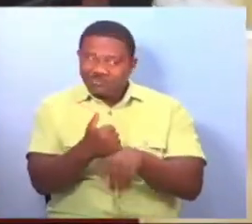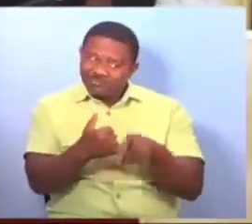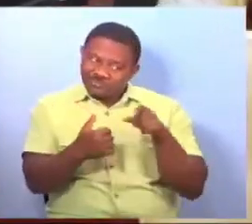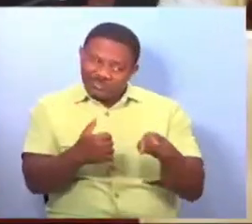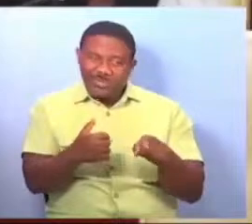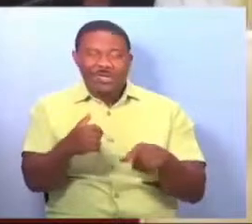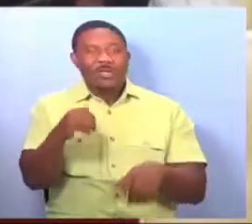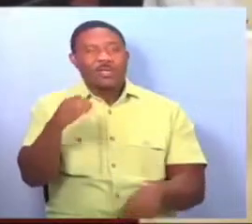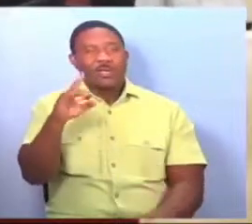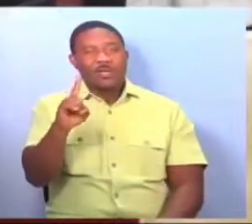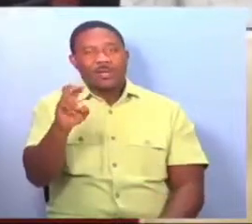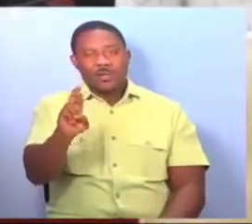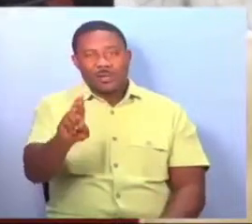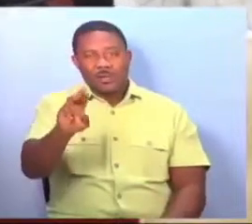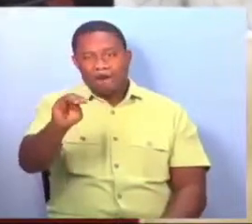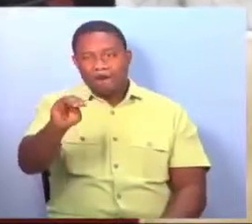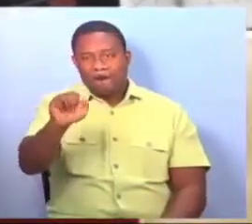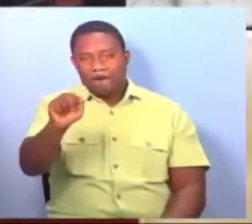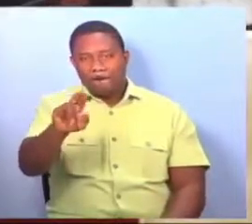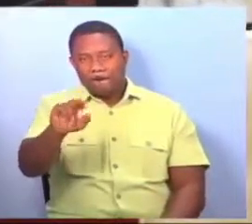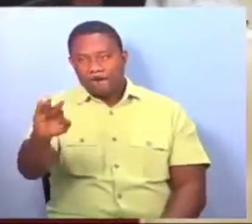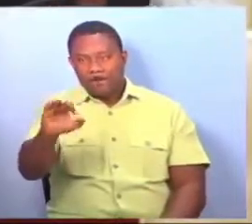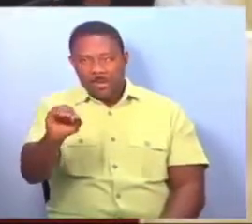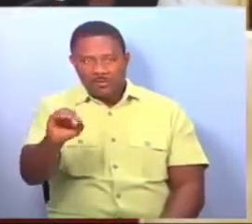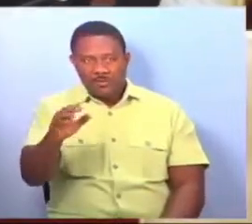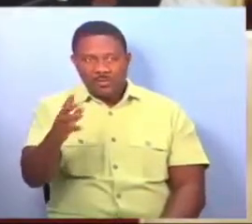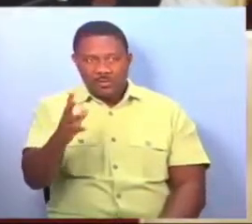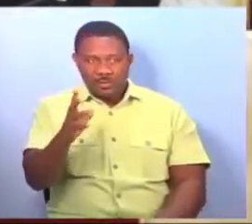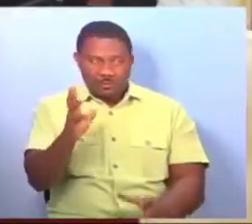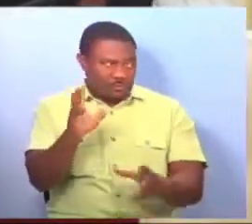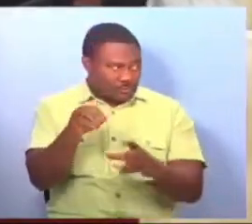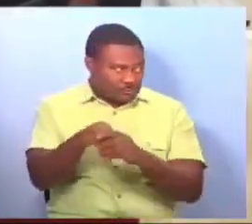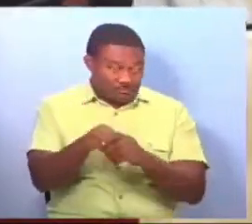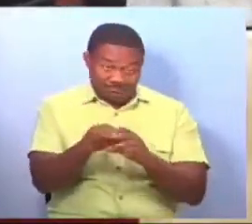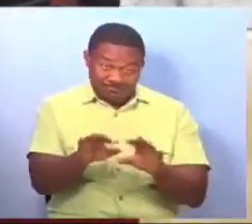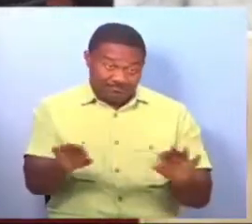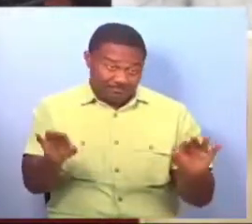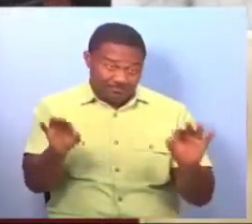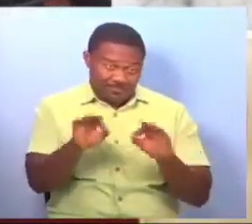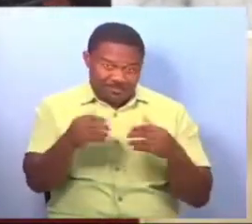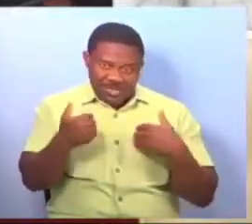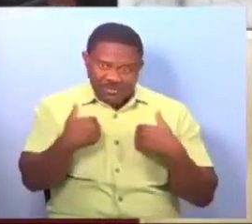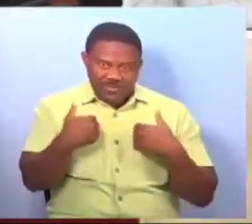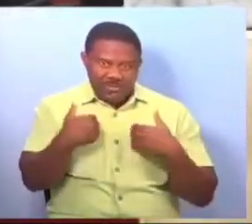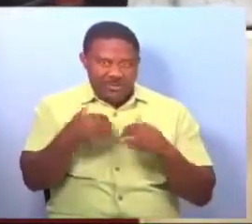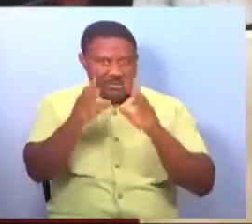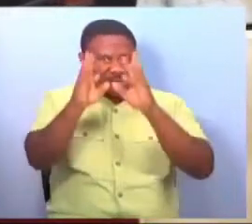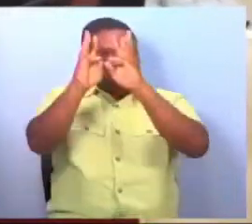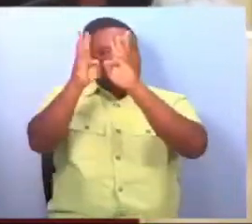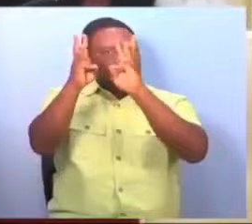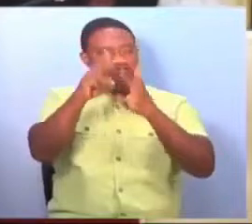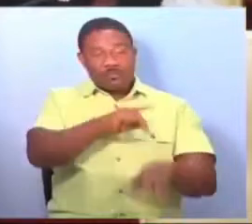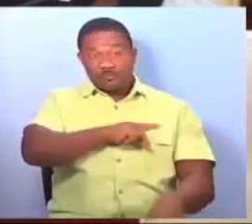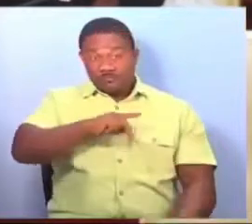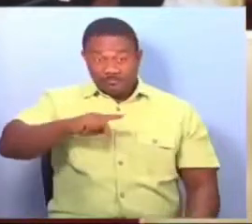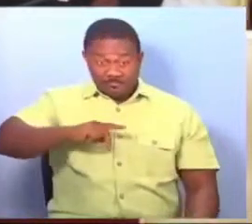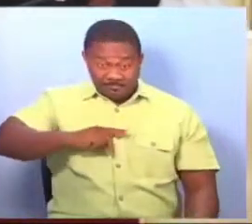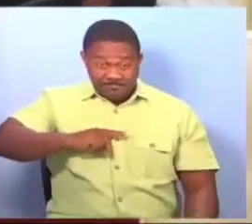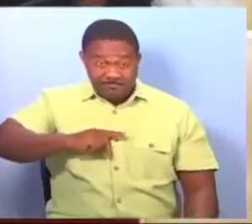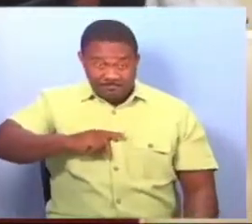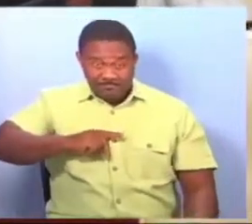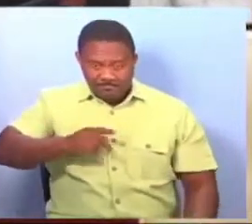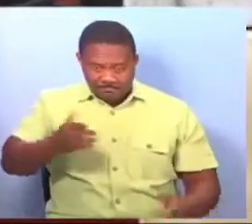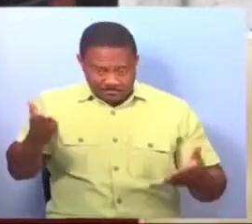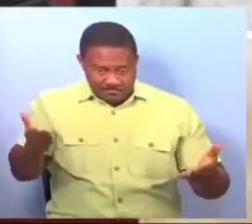Mafo was also very instrumental in ensuring that we form climate parliament in